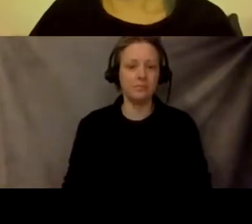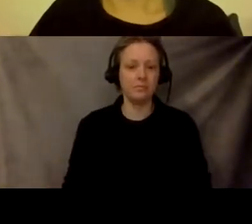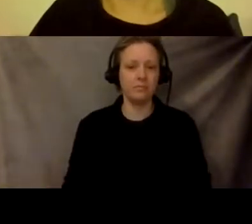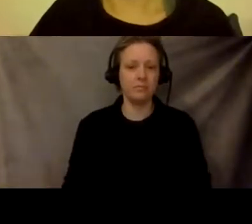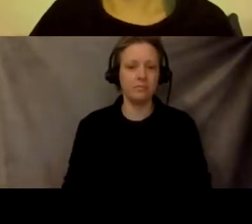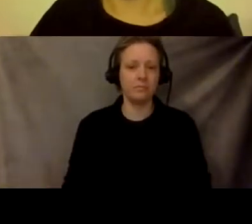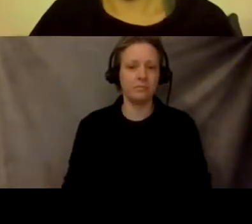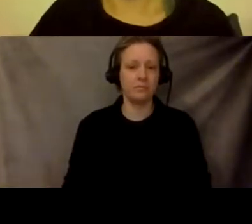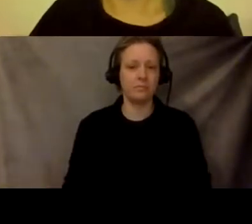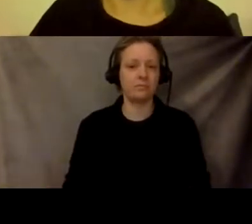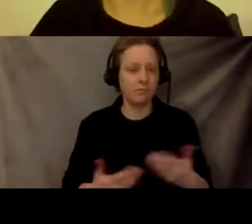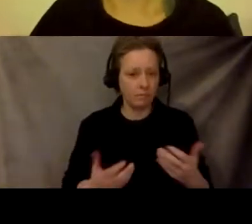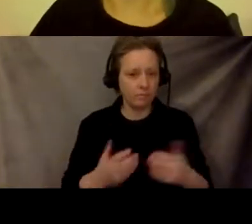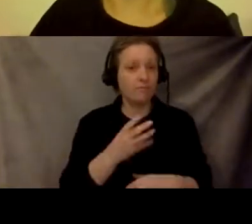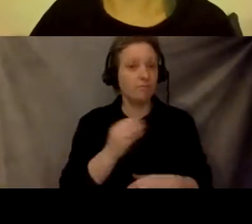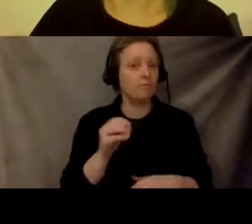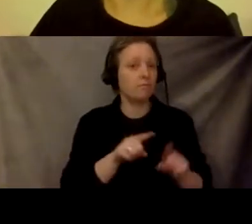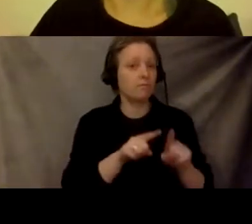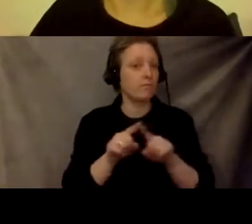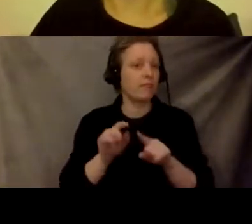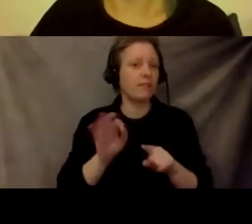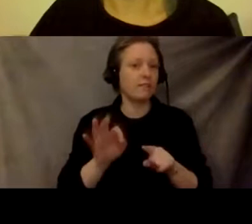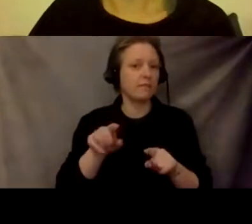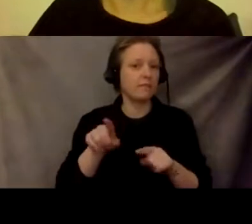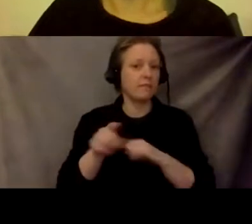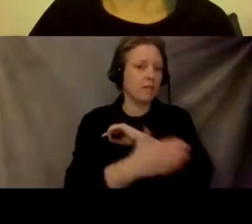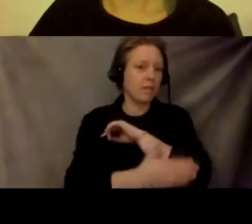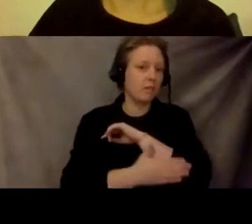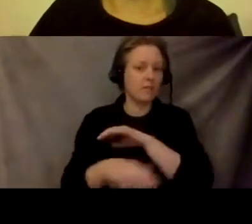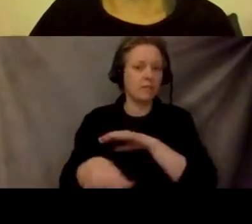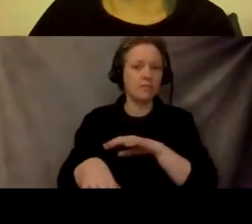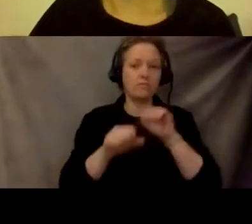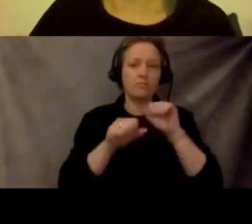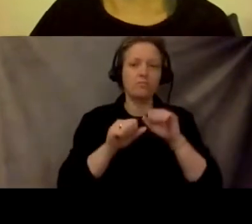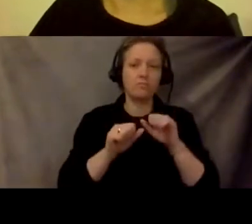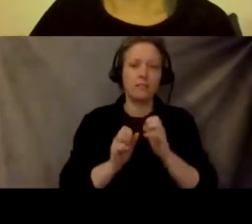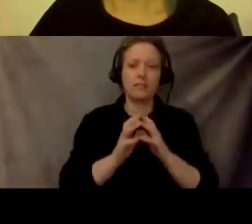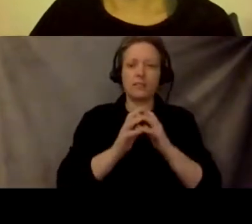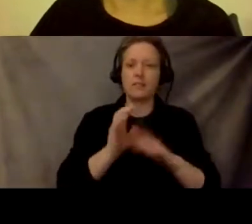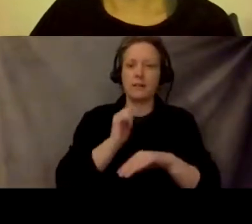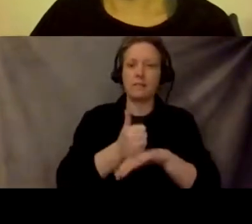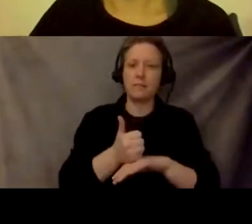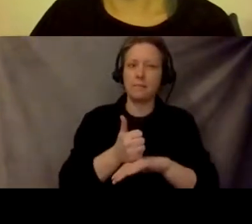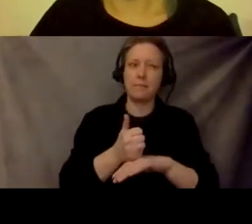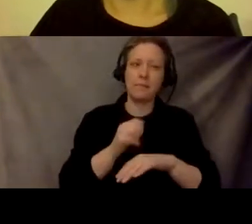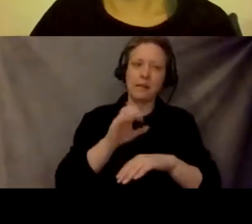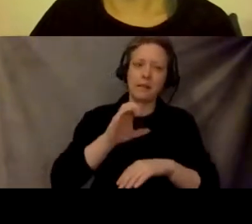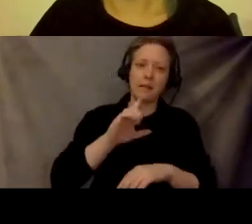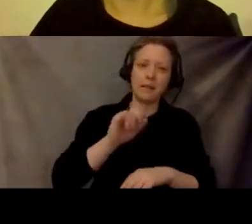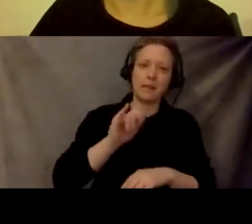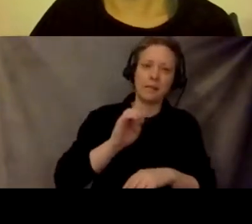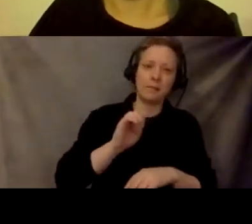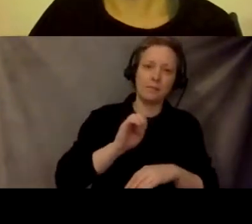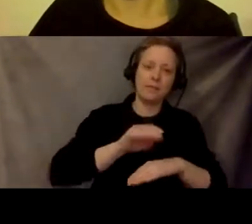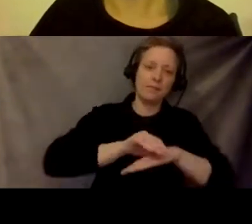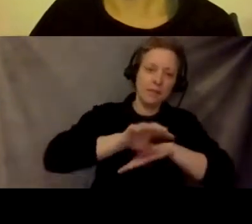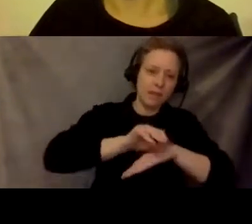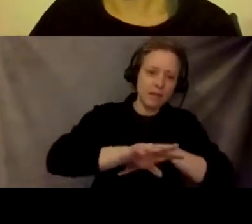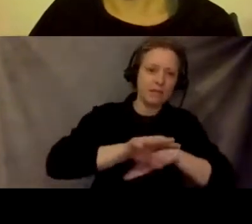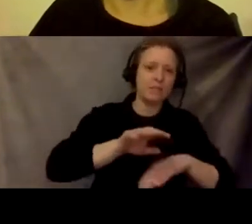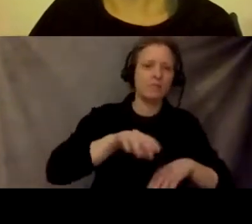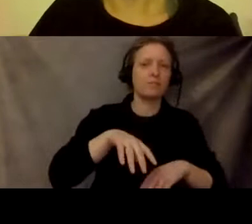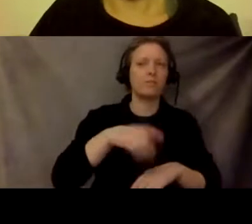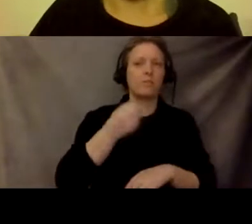on like a climate action task force or a climate advisory committee or something like that, similar to what the city of